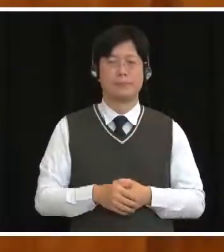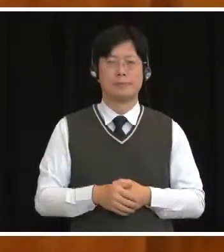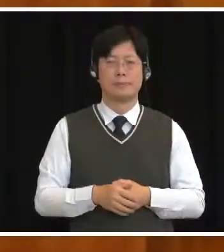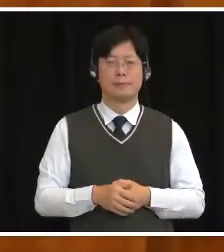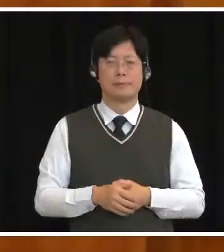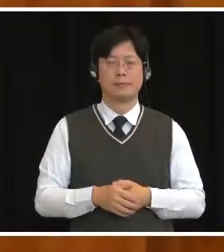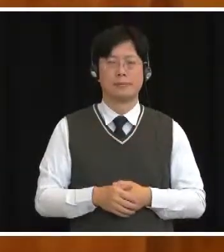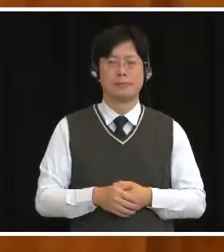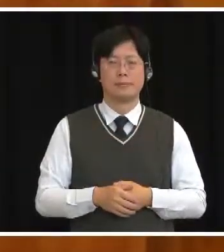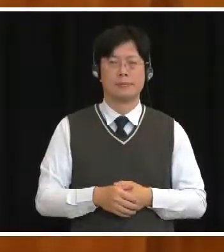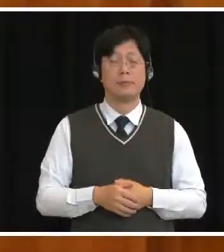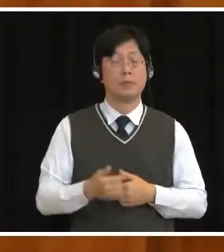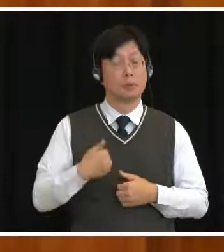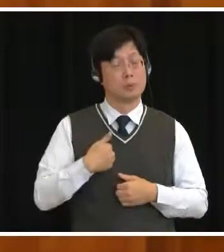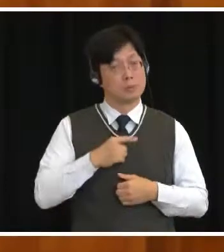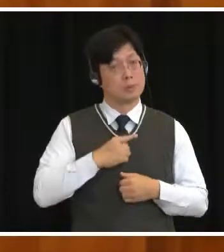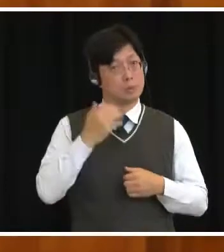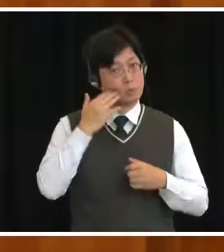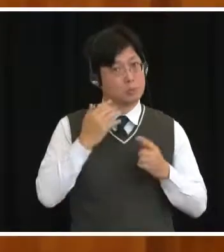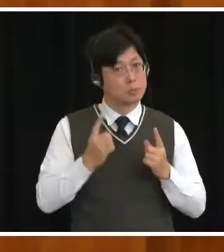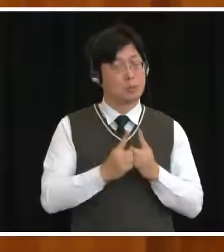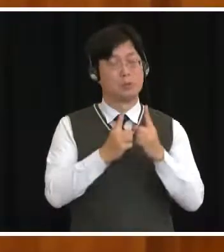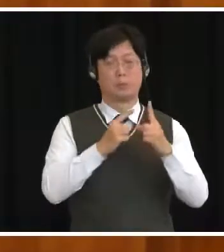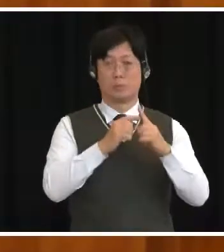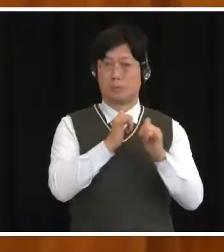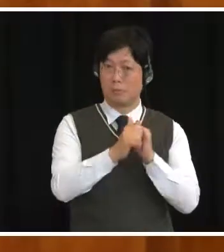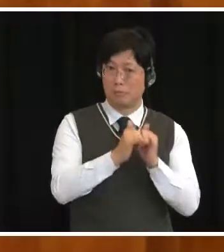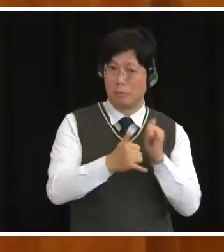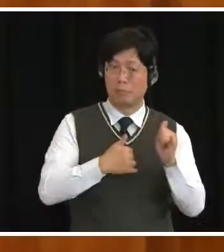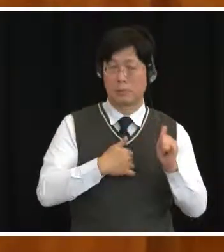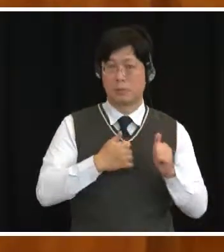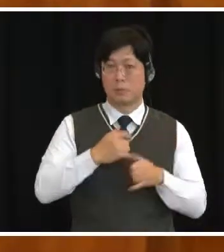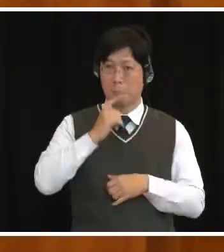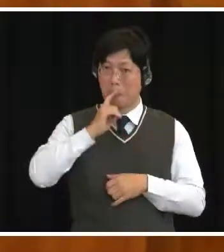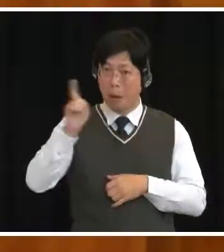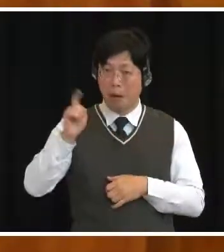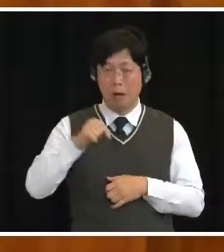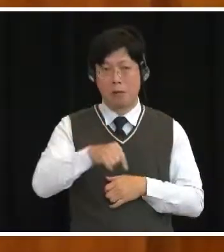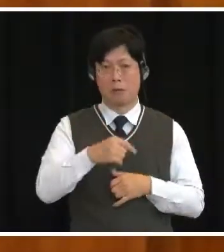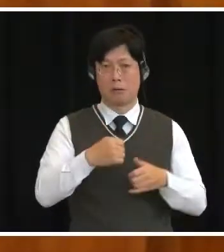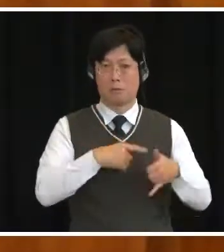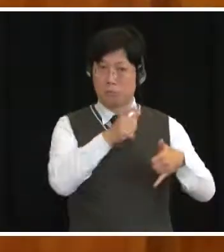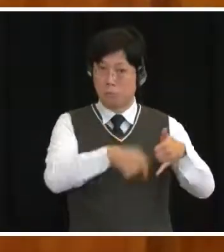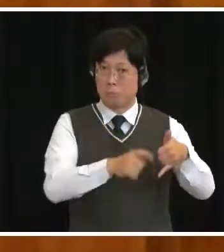And control yuan has a complaint receiving center as well.